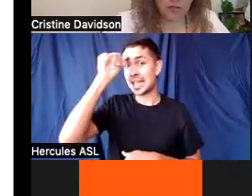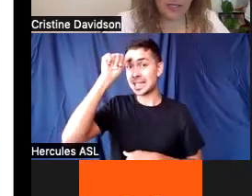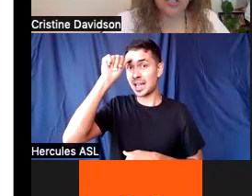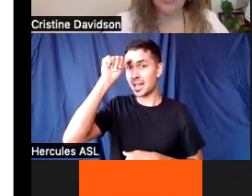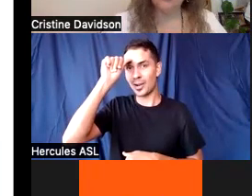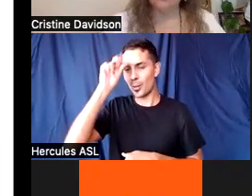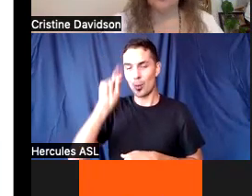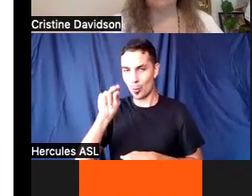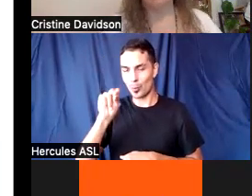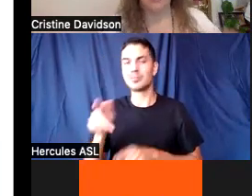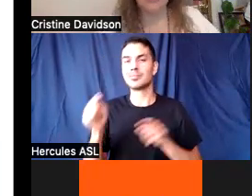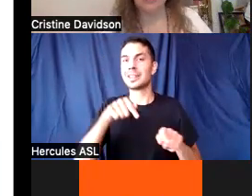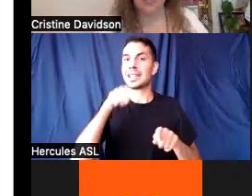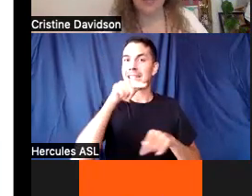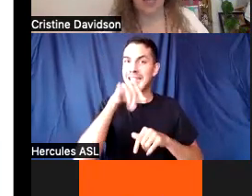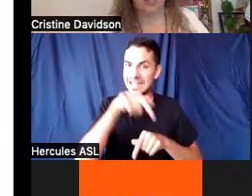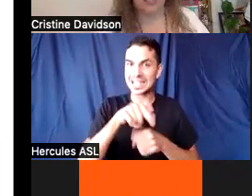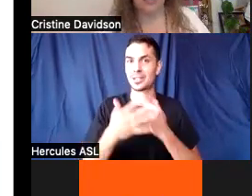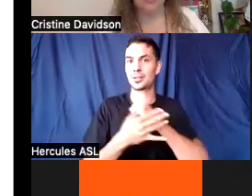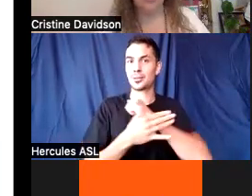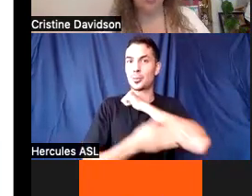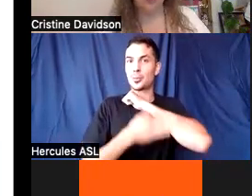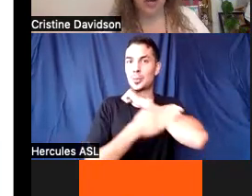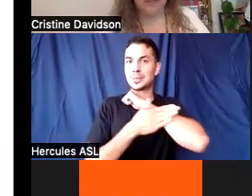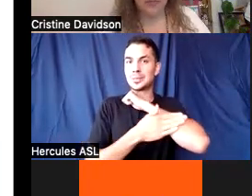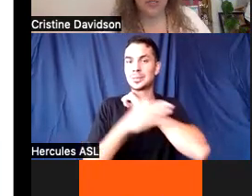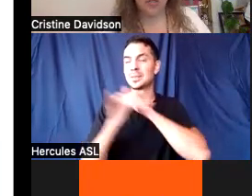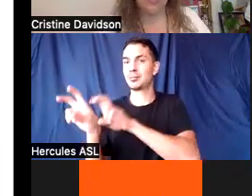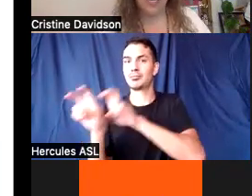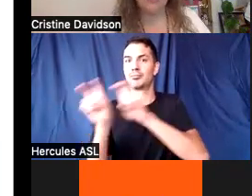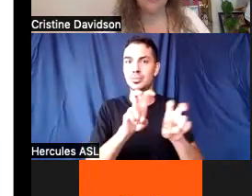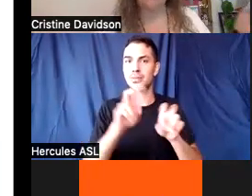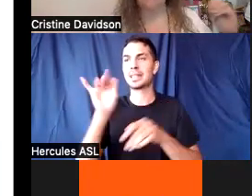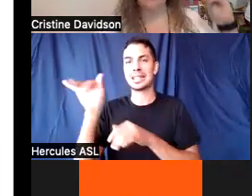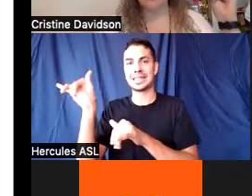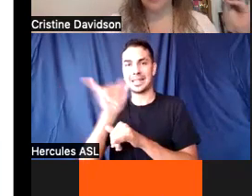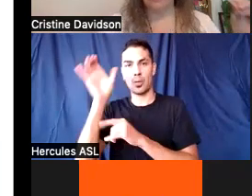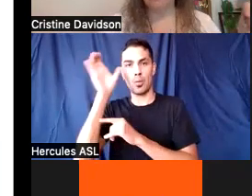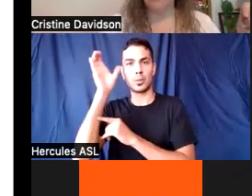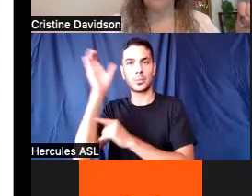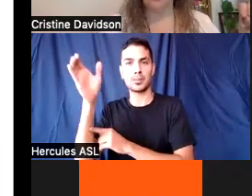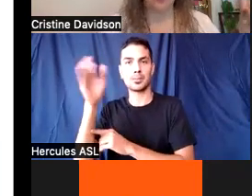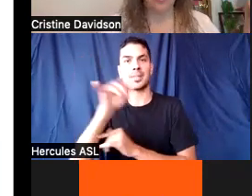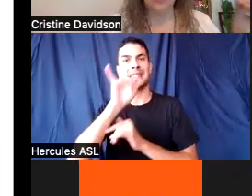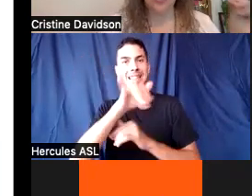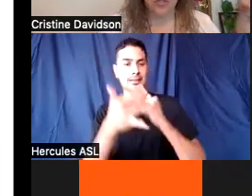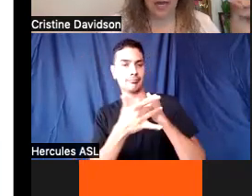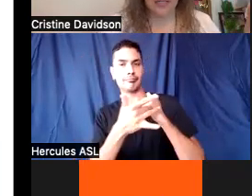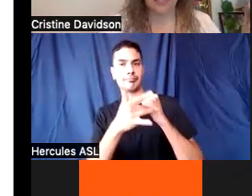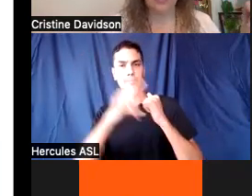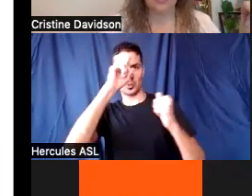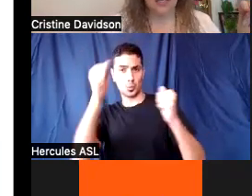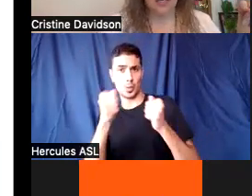of legislation that's been passed in other continents, right? So the tactics remain the same. They're tried and